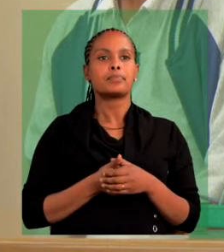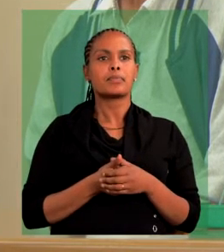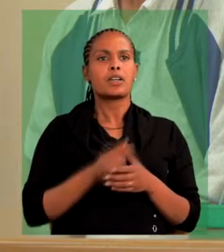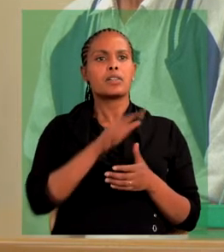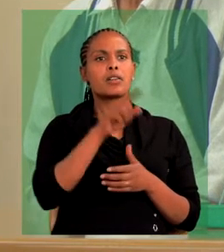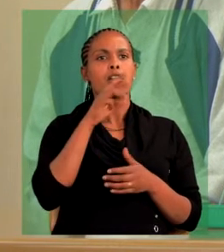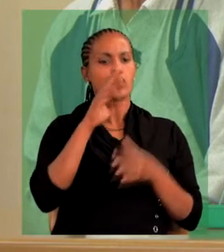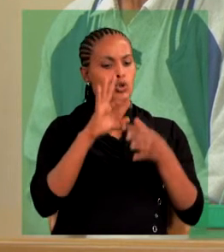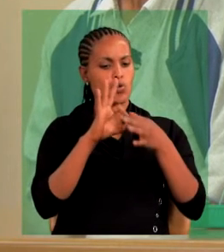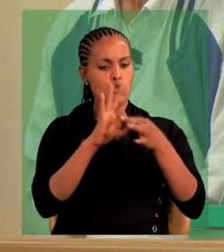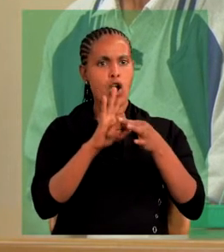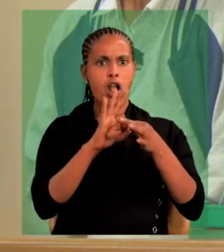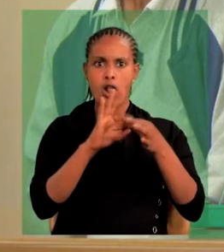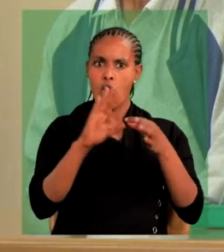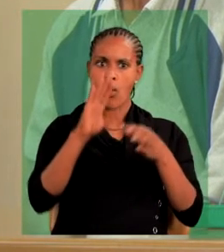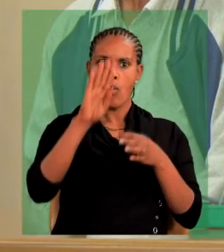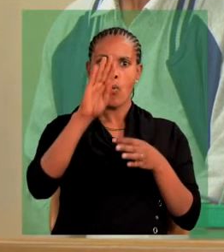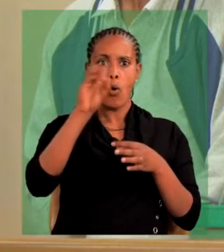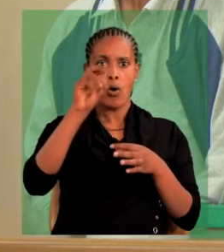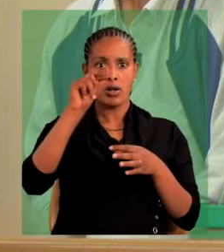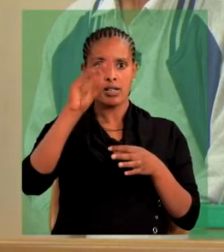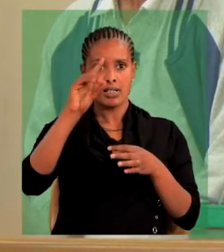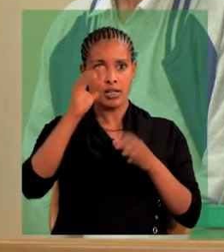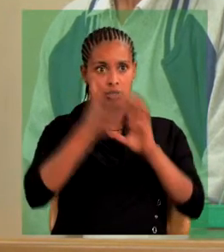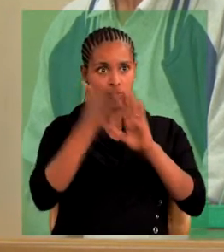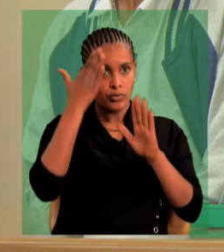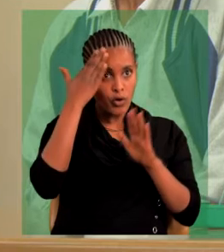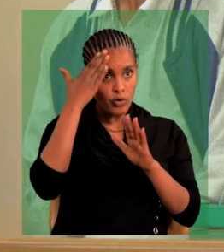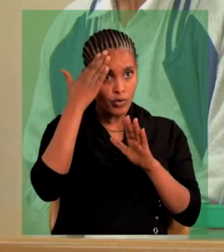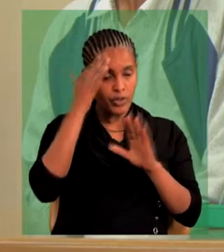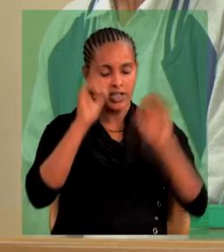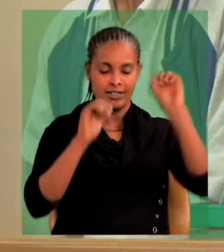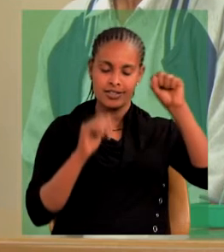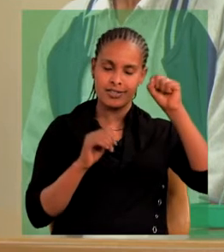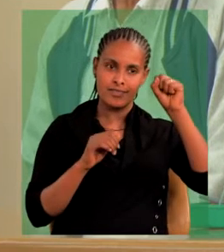There are social bonds. Do you know social bonds? Yes.